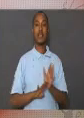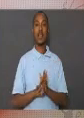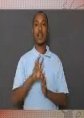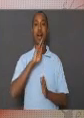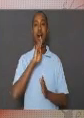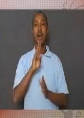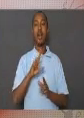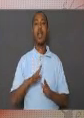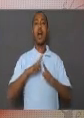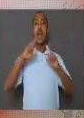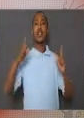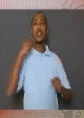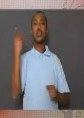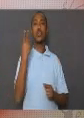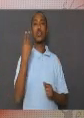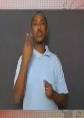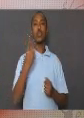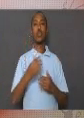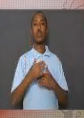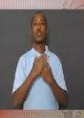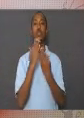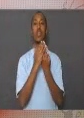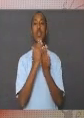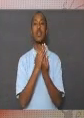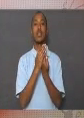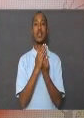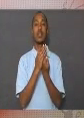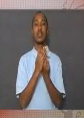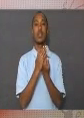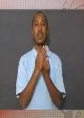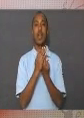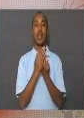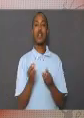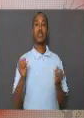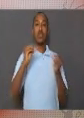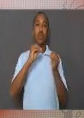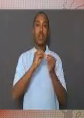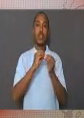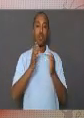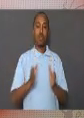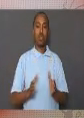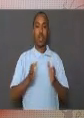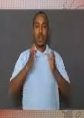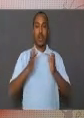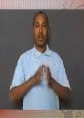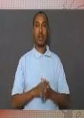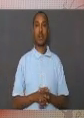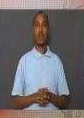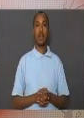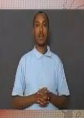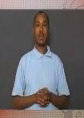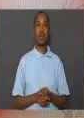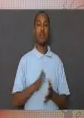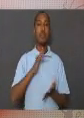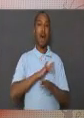are largely used to treat empty storage containers, grain stores,